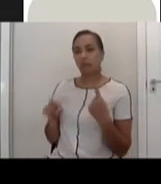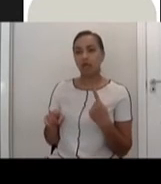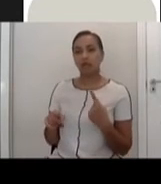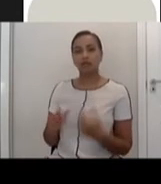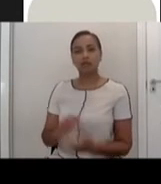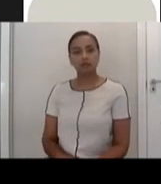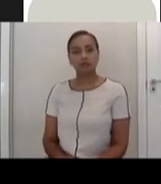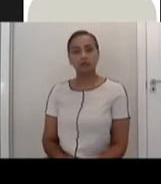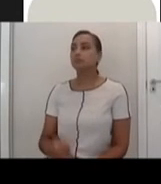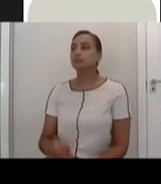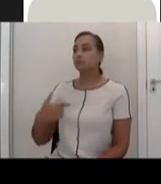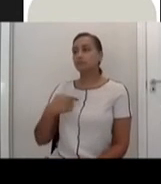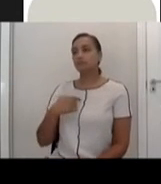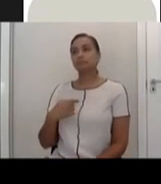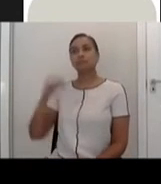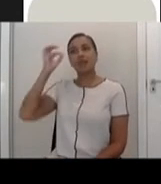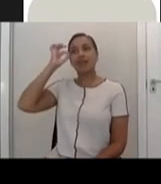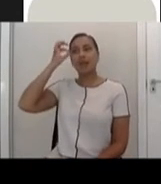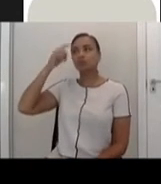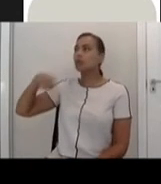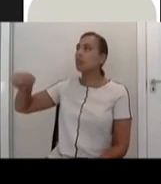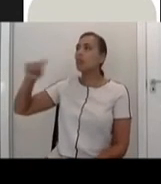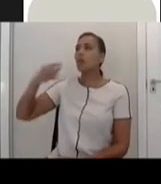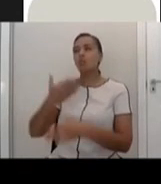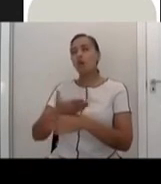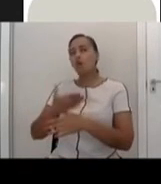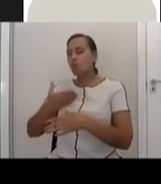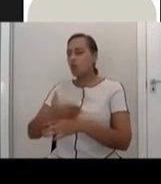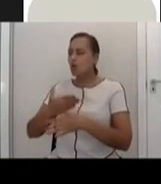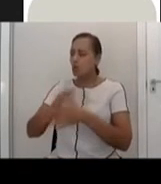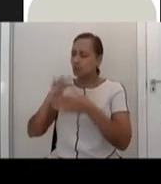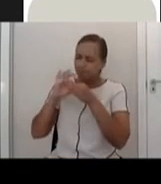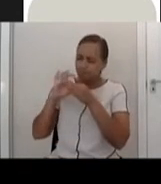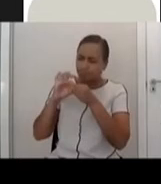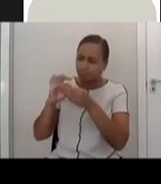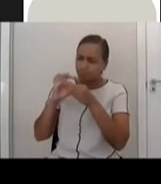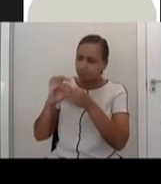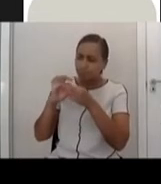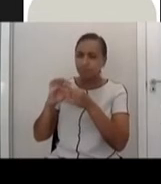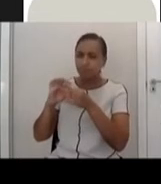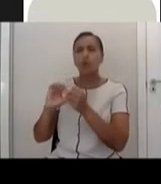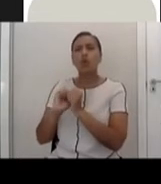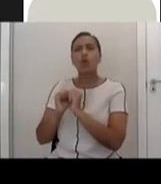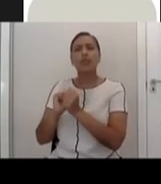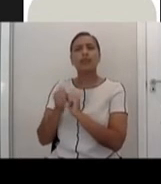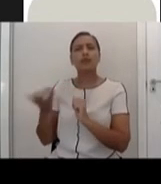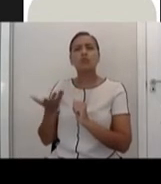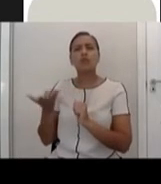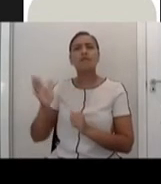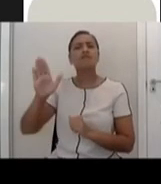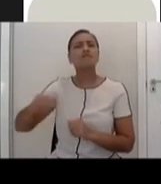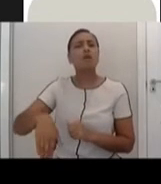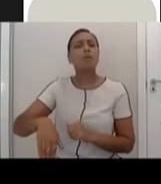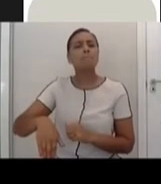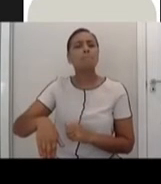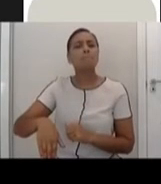as a local authority, we're working extremely closely with our colleagues across the